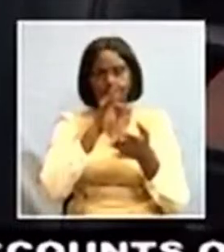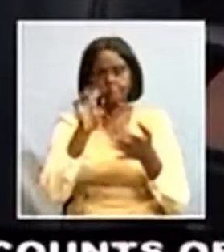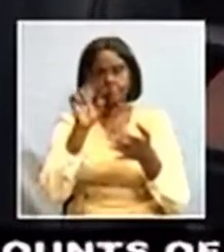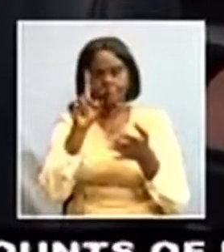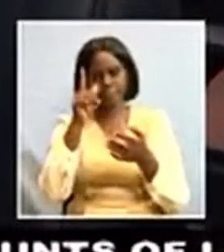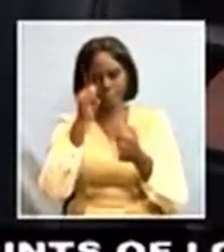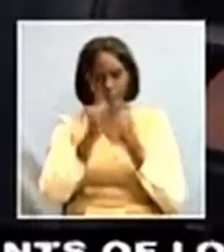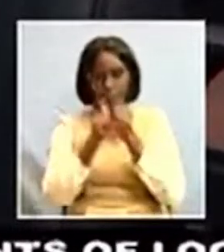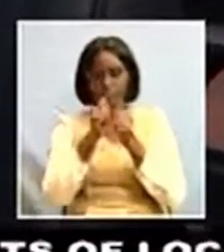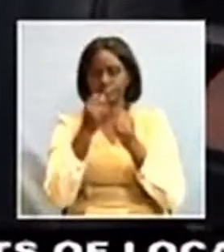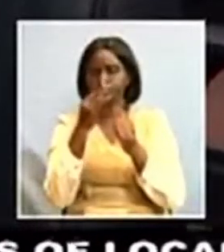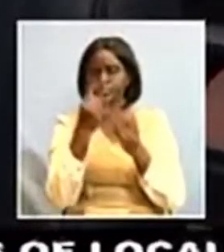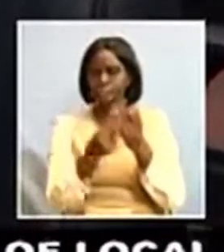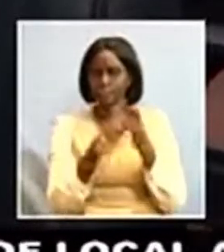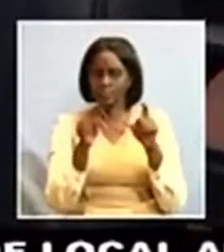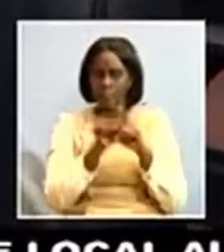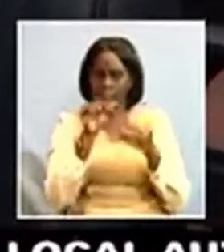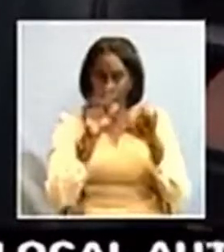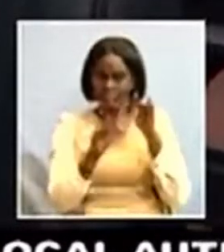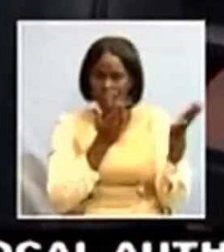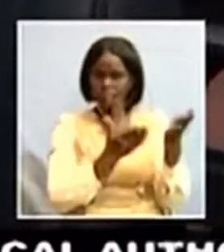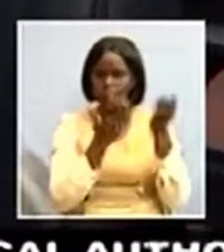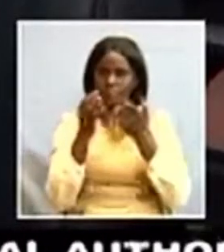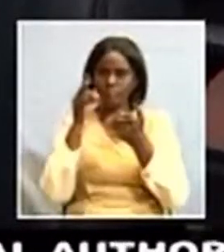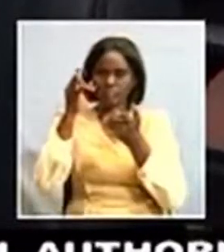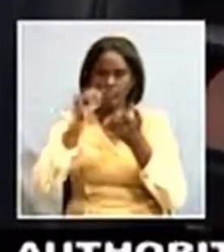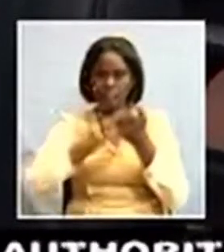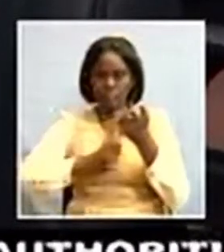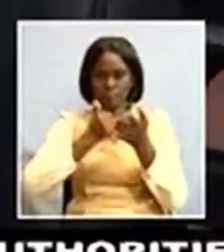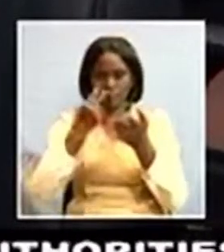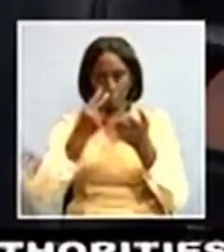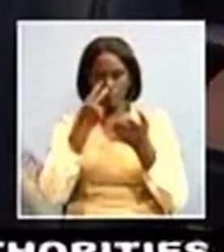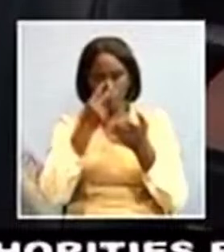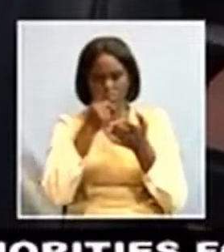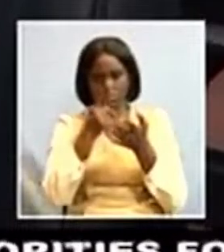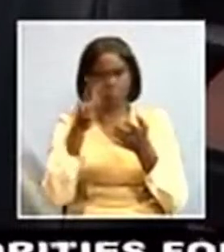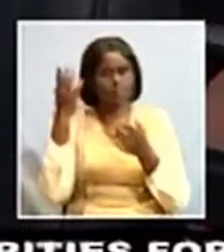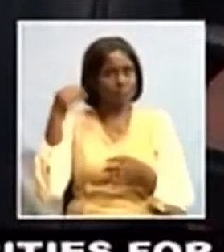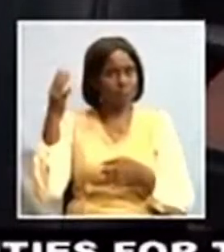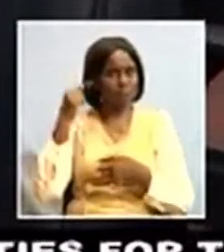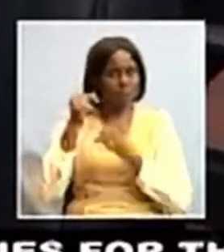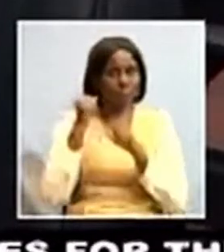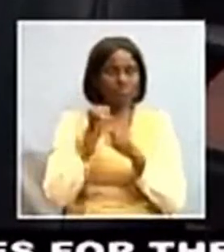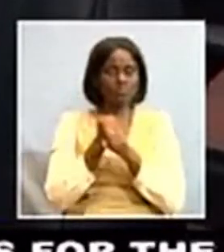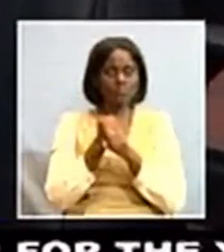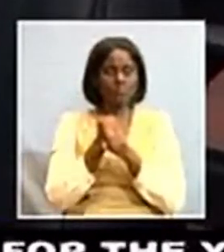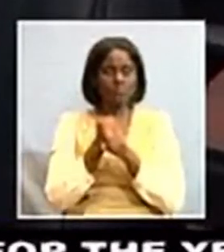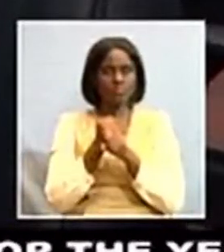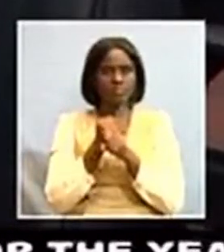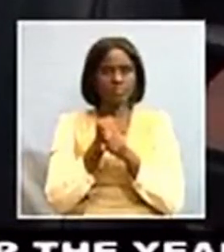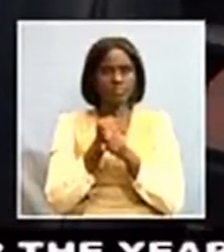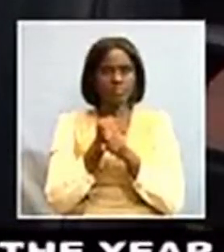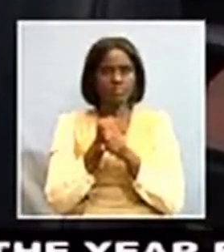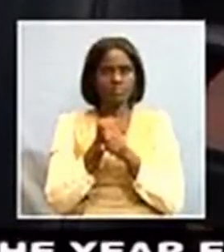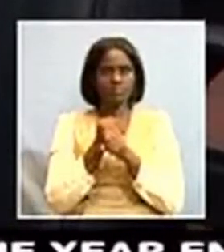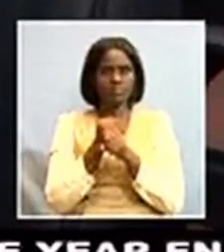2,701,000? Because balance brought forward, we are looking at the previous year.